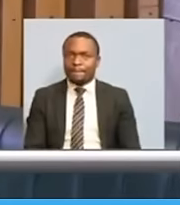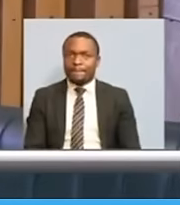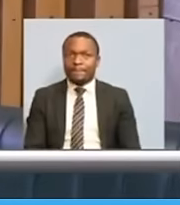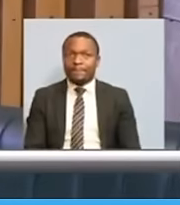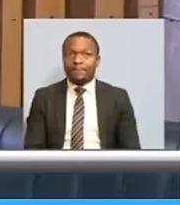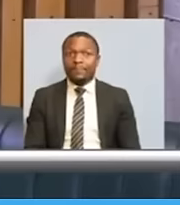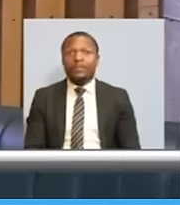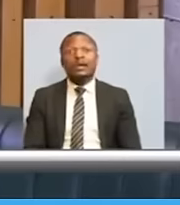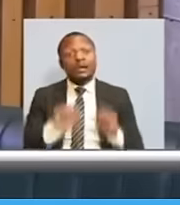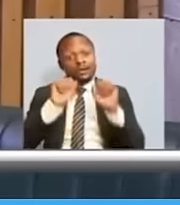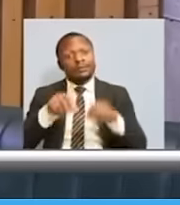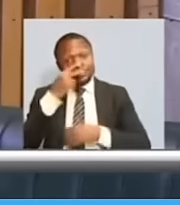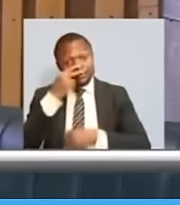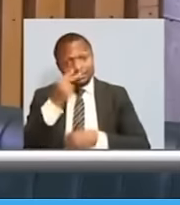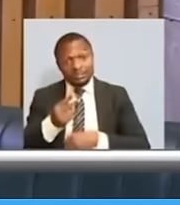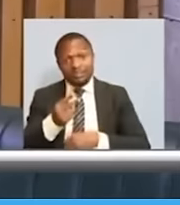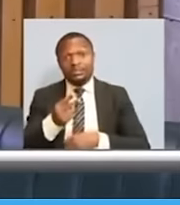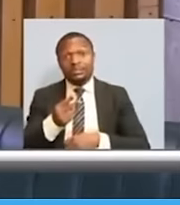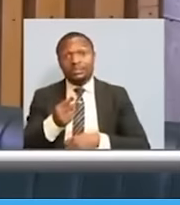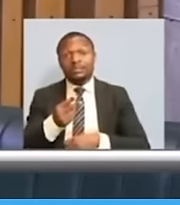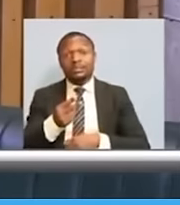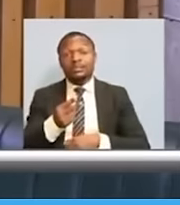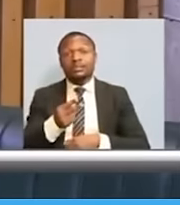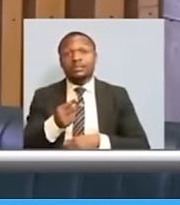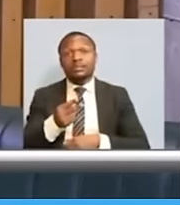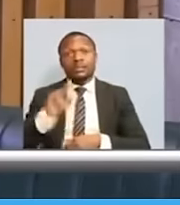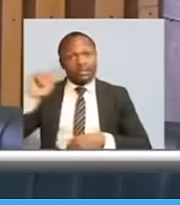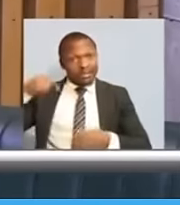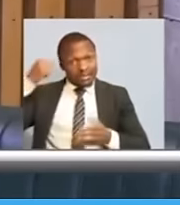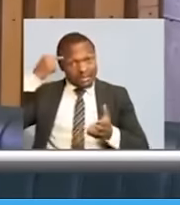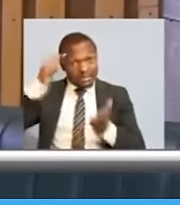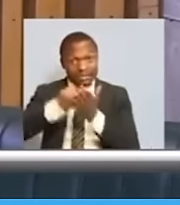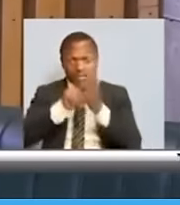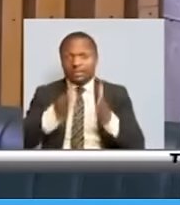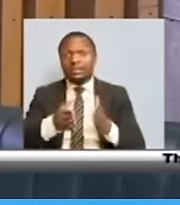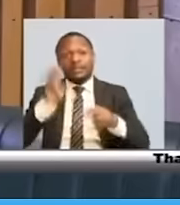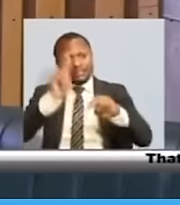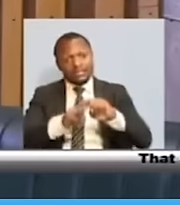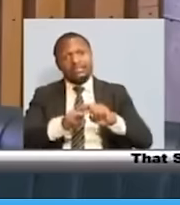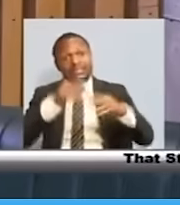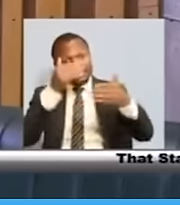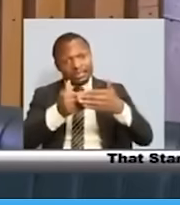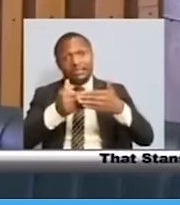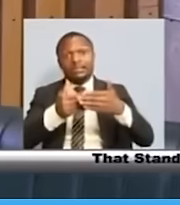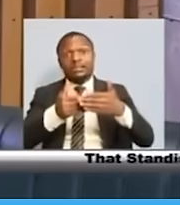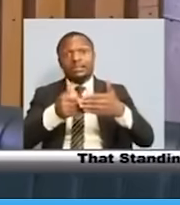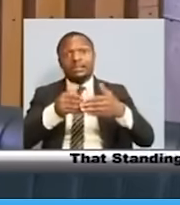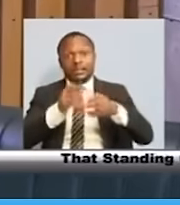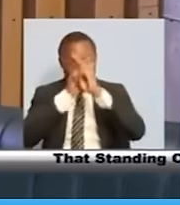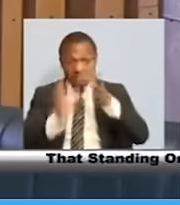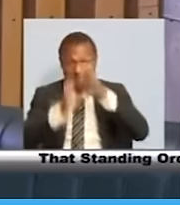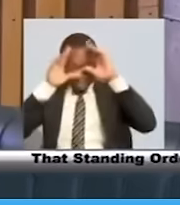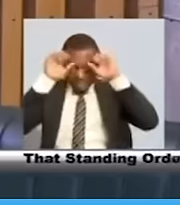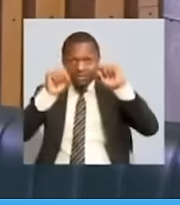I am able to see the learned state council sitting next to the head of government business. Please do your